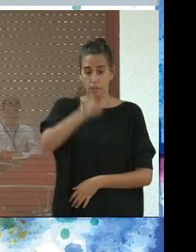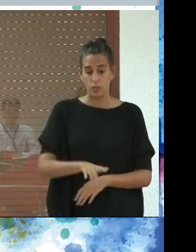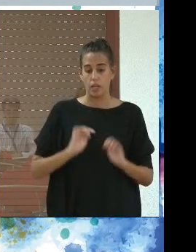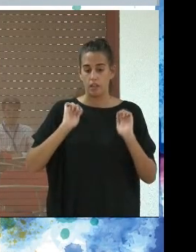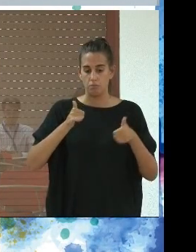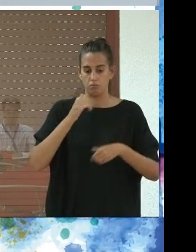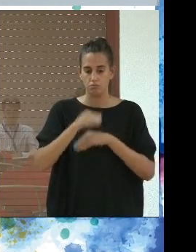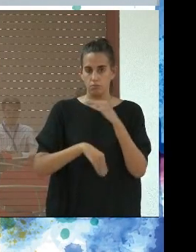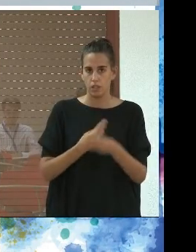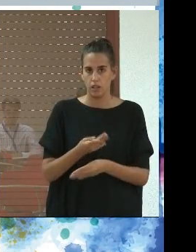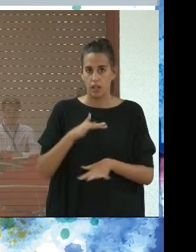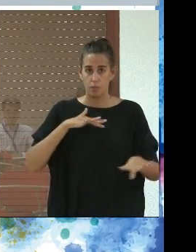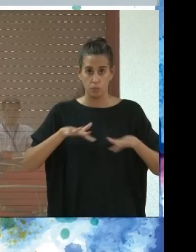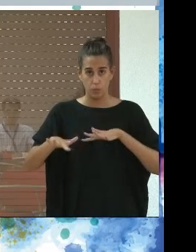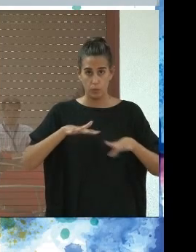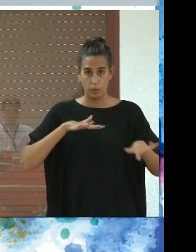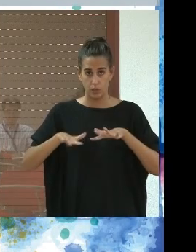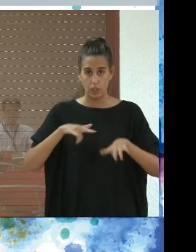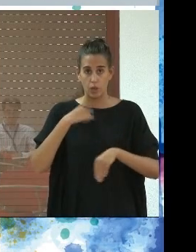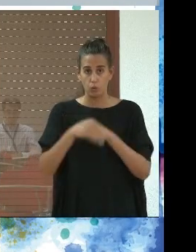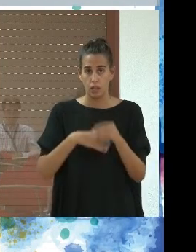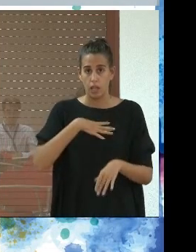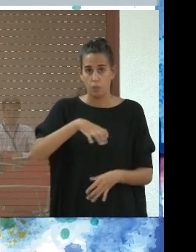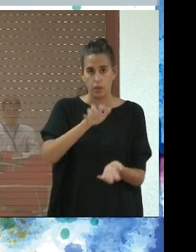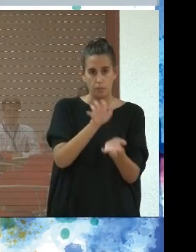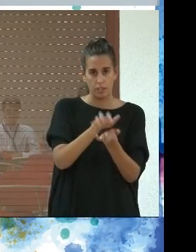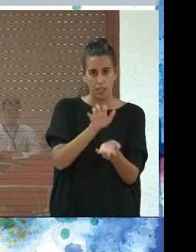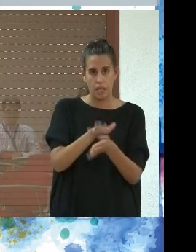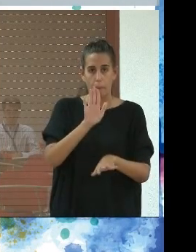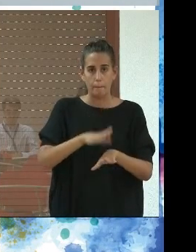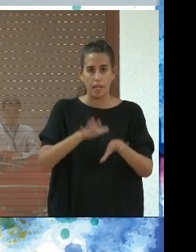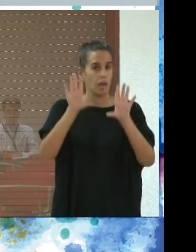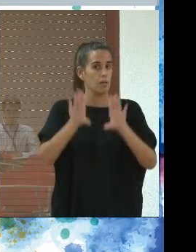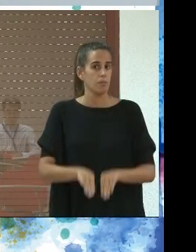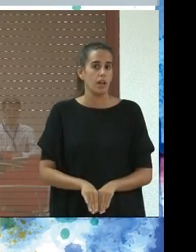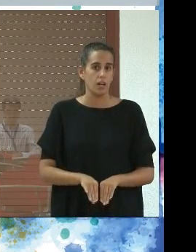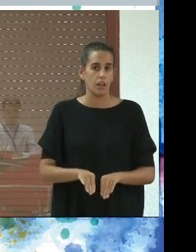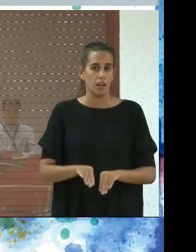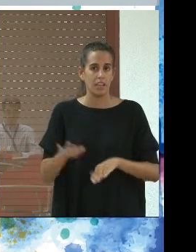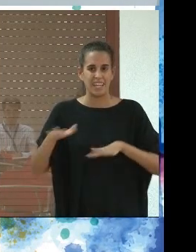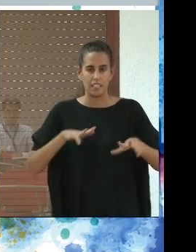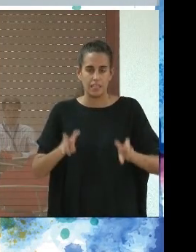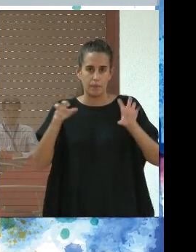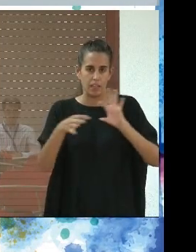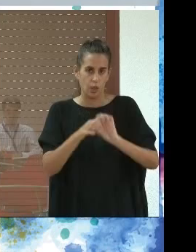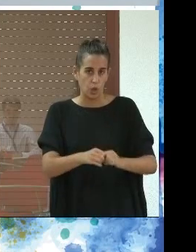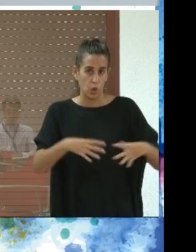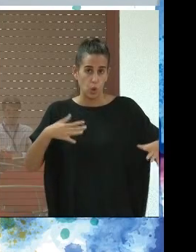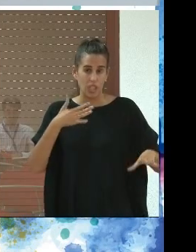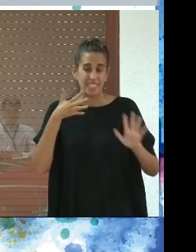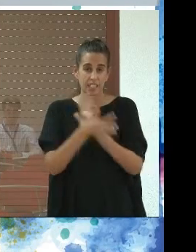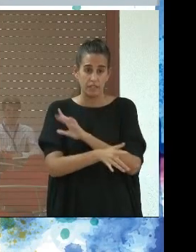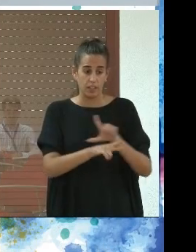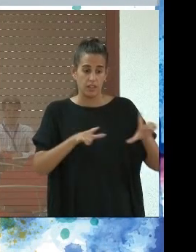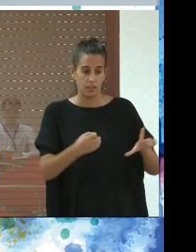to change the system, and we started using the mastication movement, because once they move, they can use the